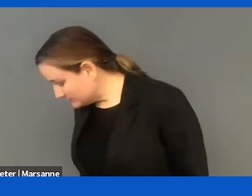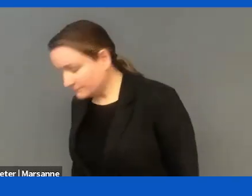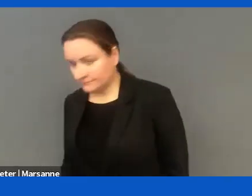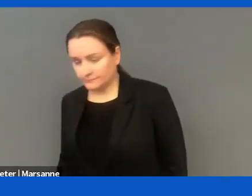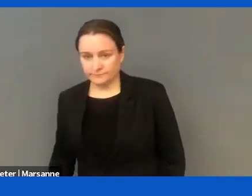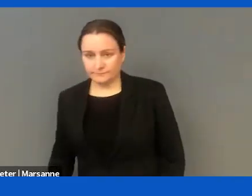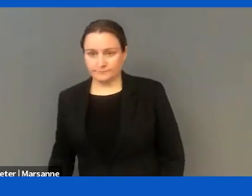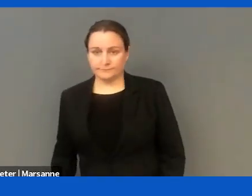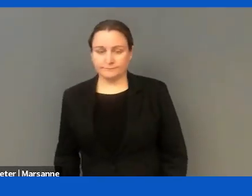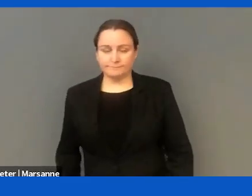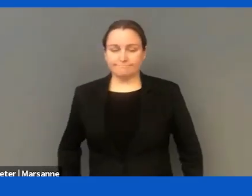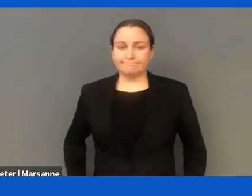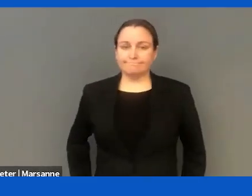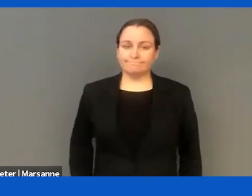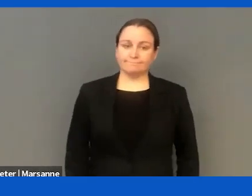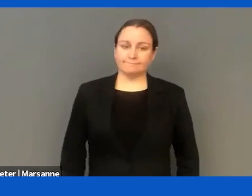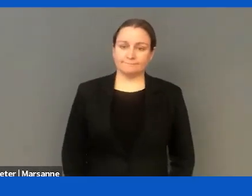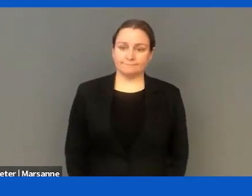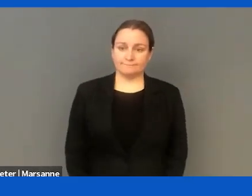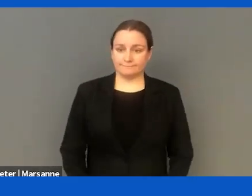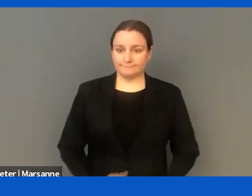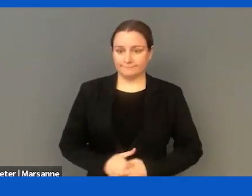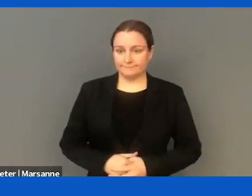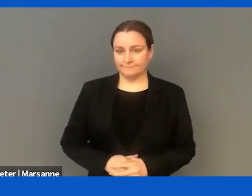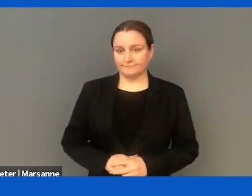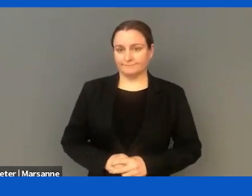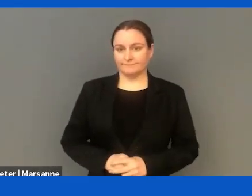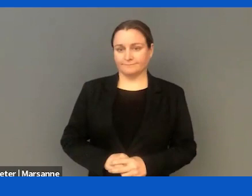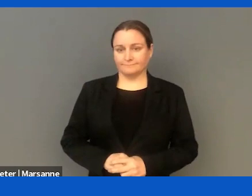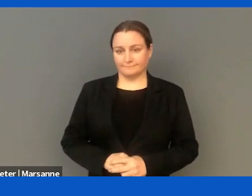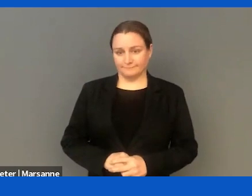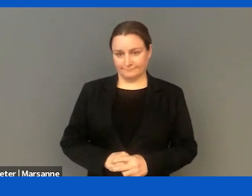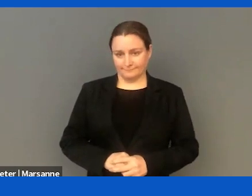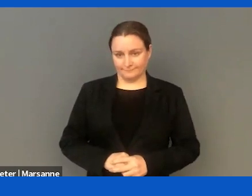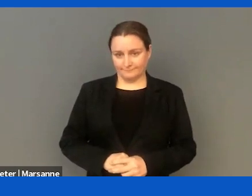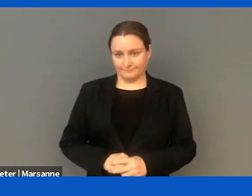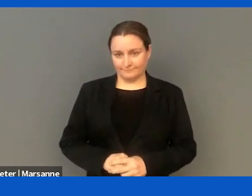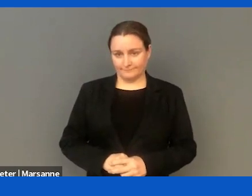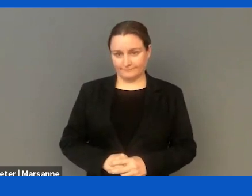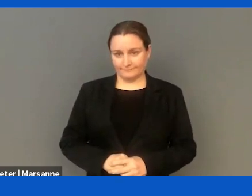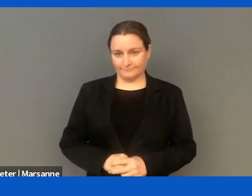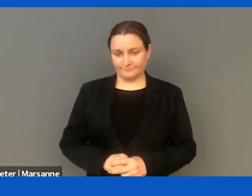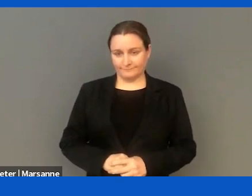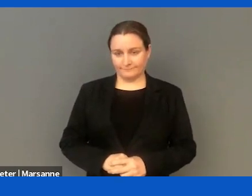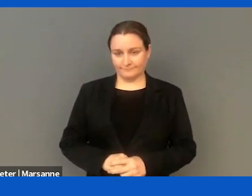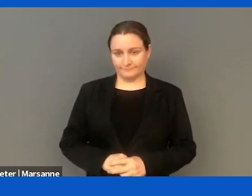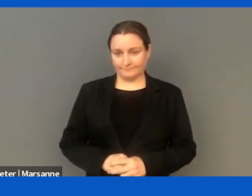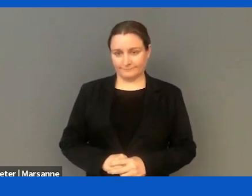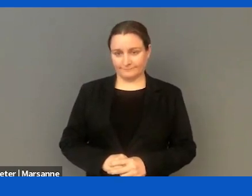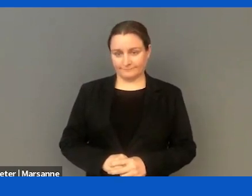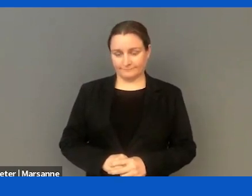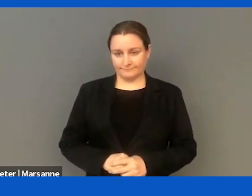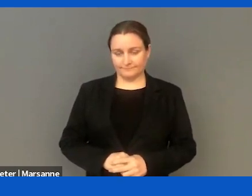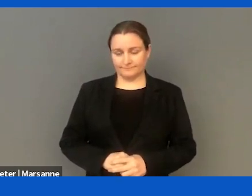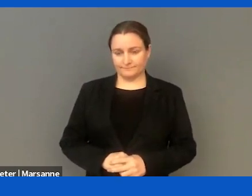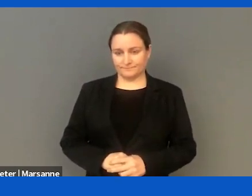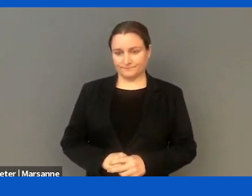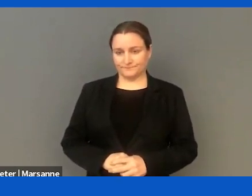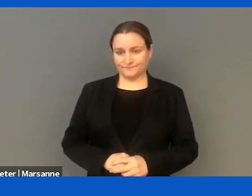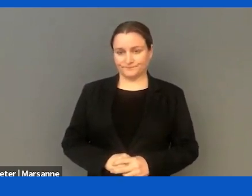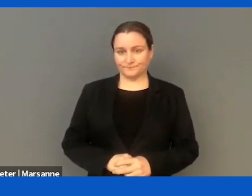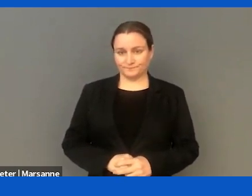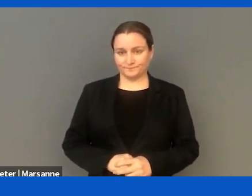with. Yeah, I think my main worry would be that we would be too naive. So people get very excited when new technology comes